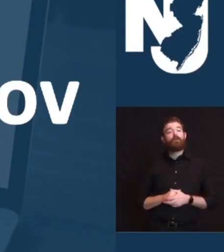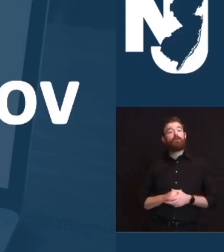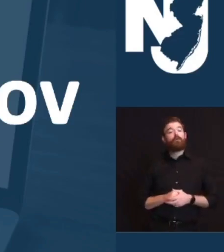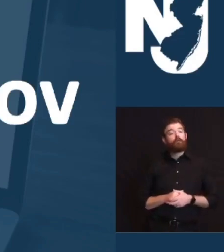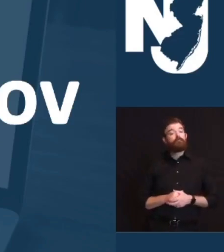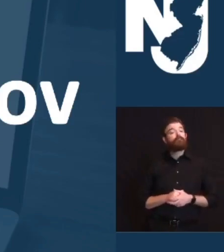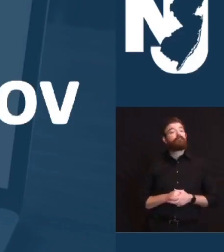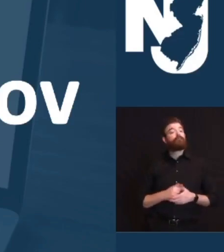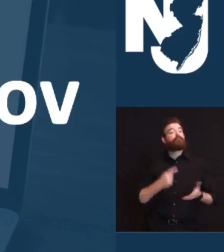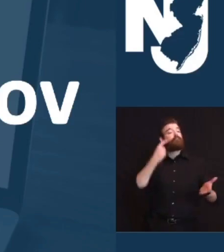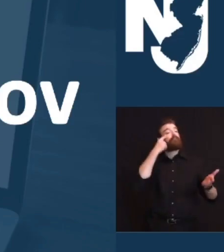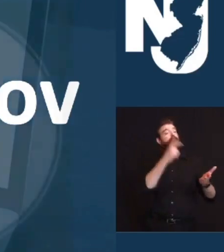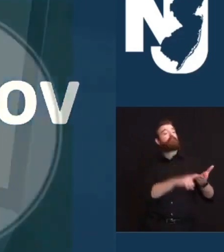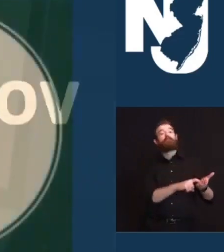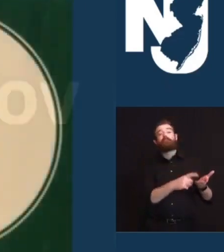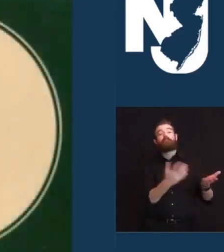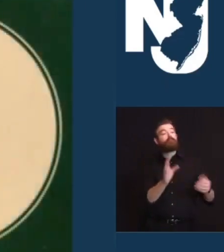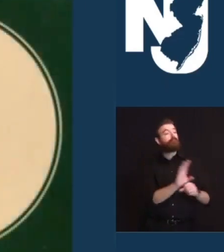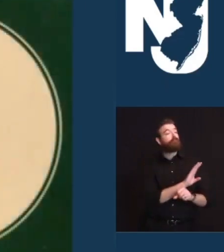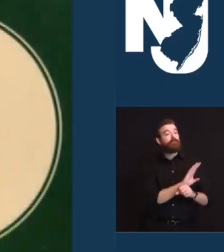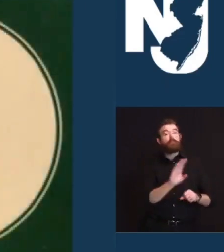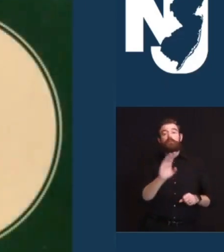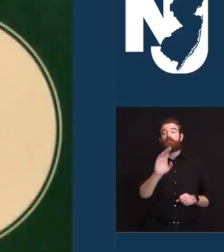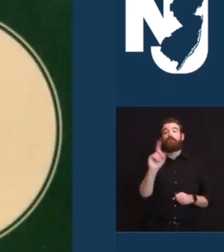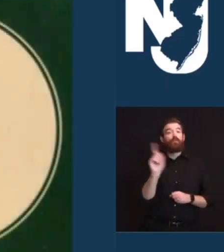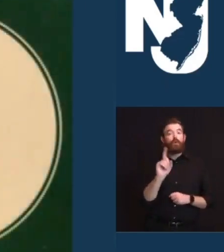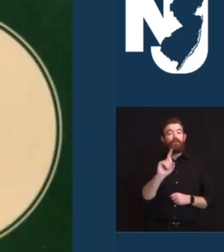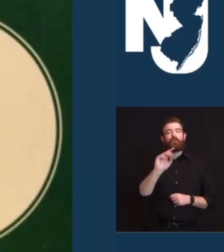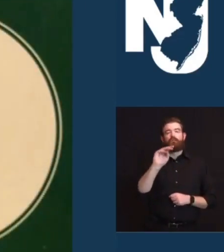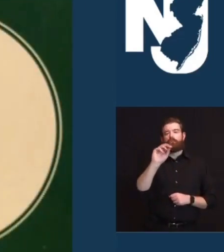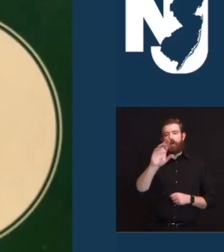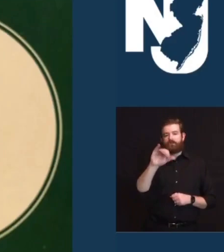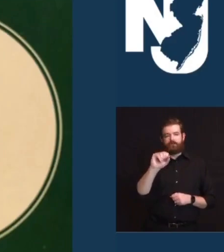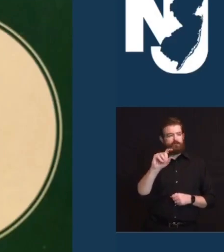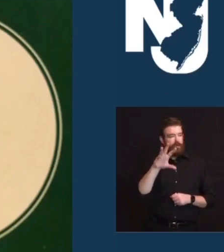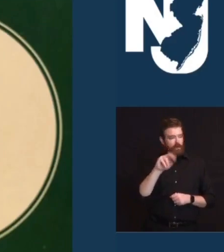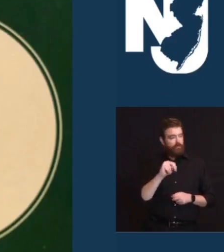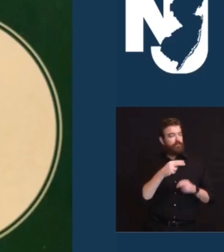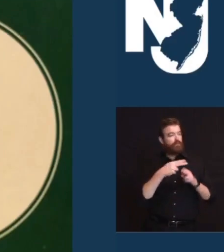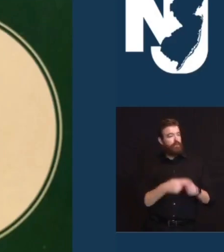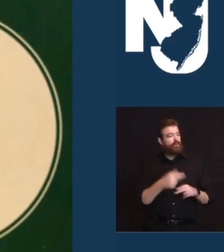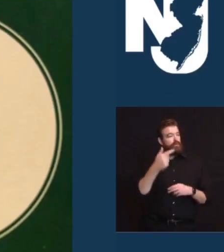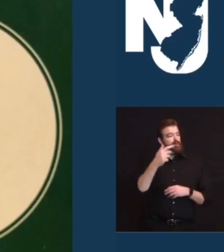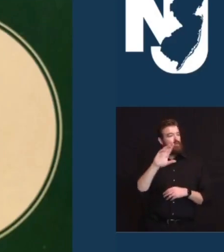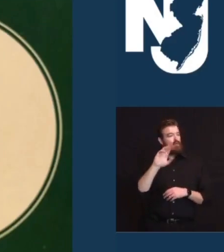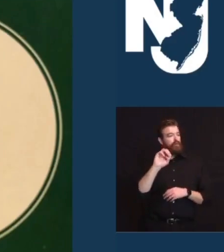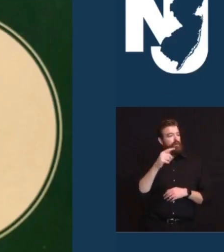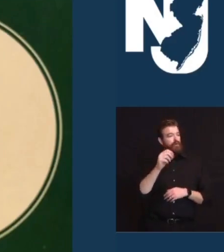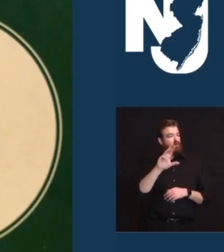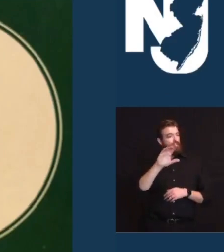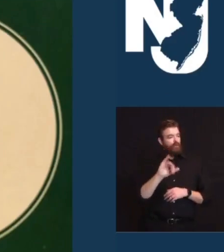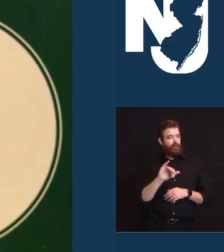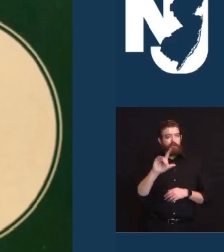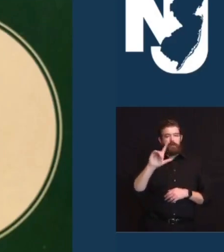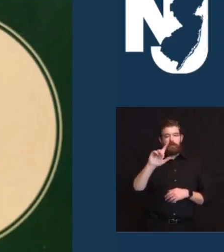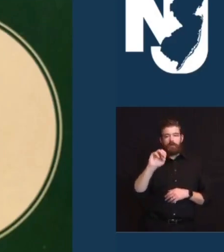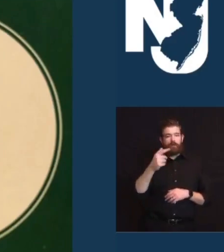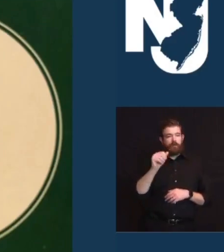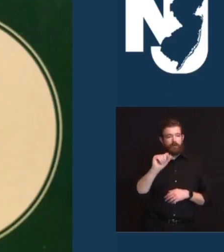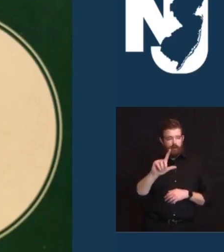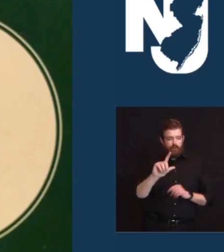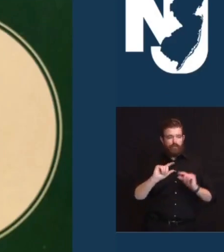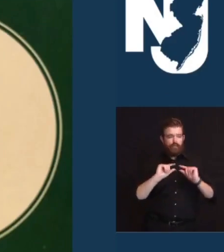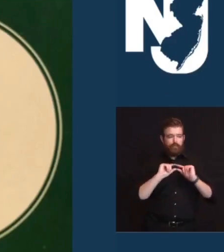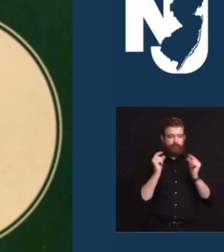home of the Gregory Legal Group, where Paul Gregory, there's Paul on the left, and his team work almost exclusively in providing a full